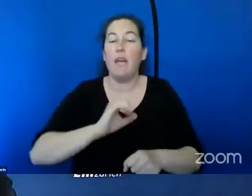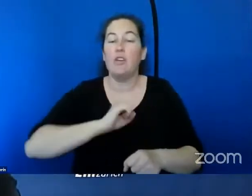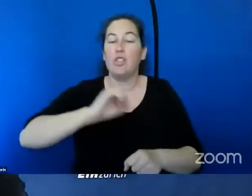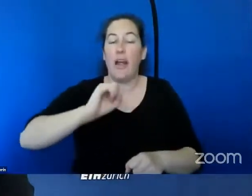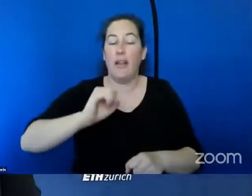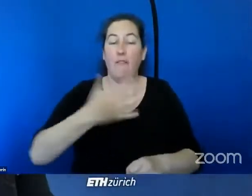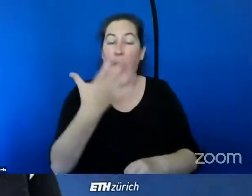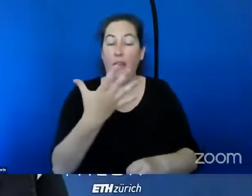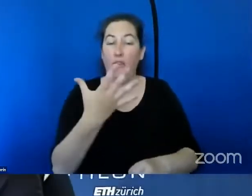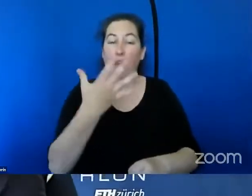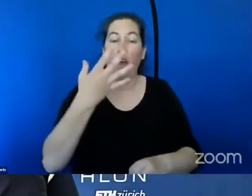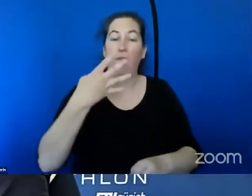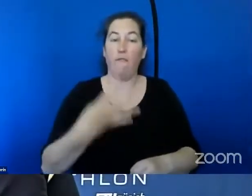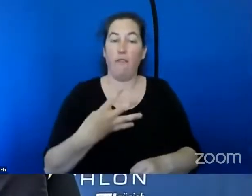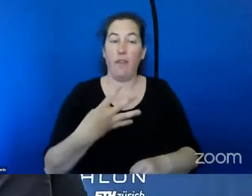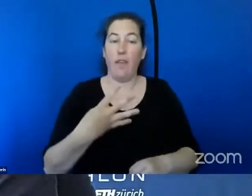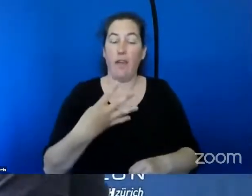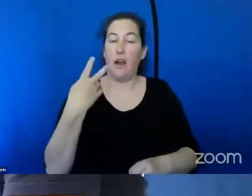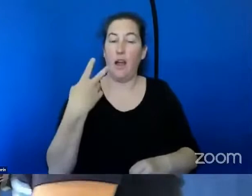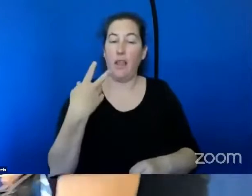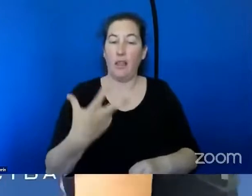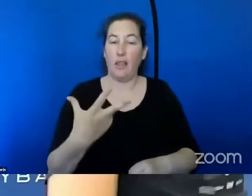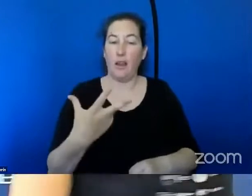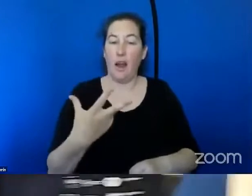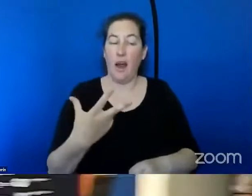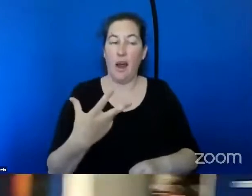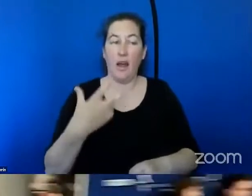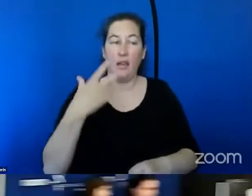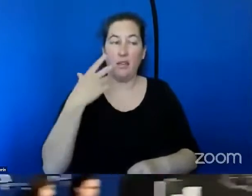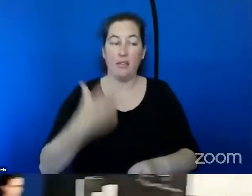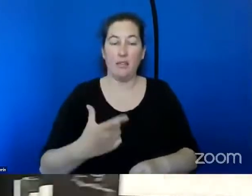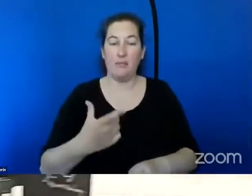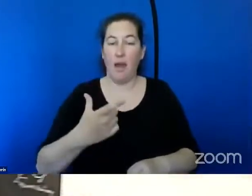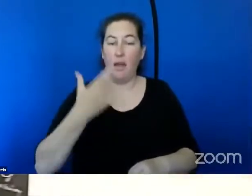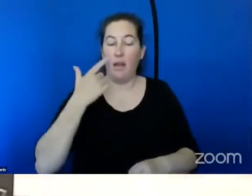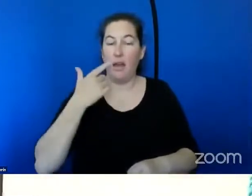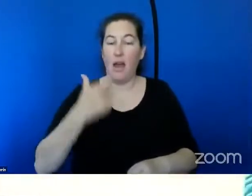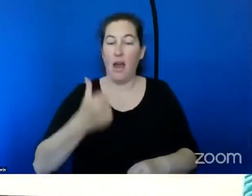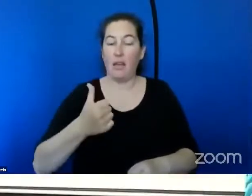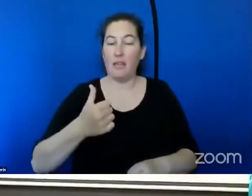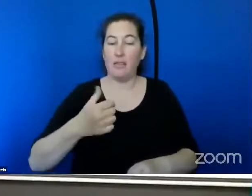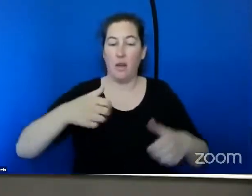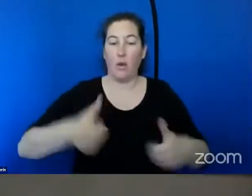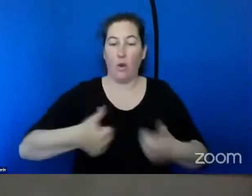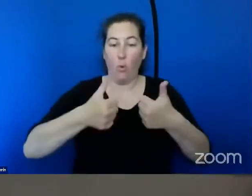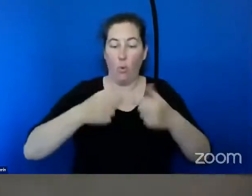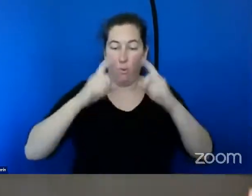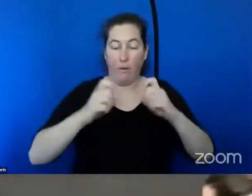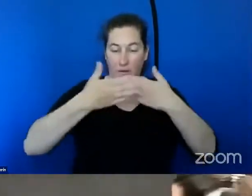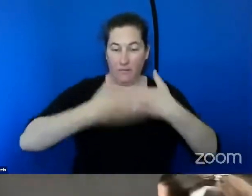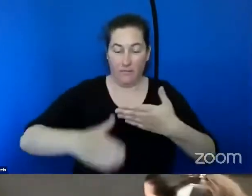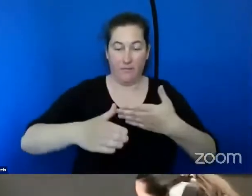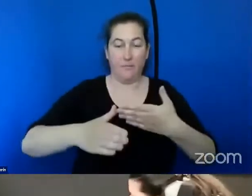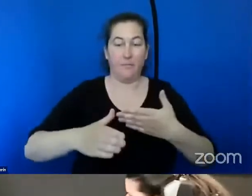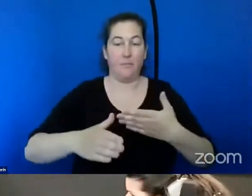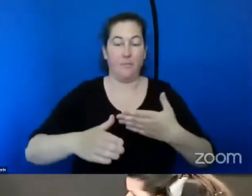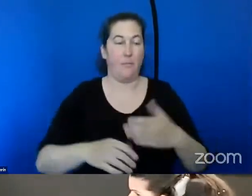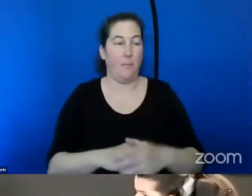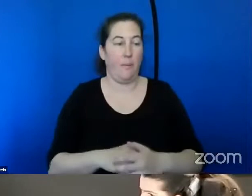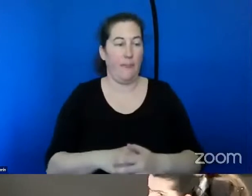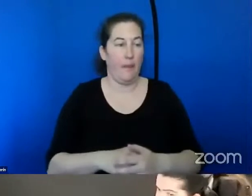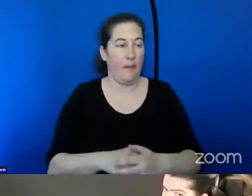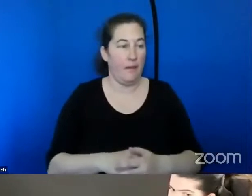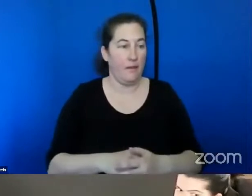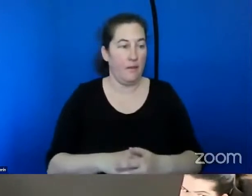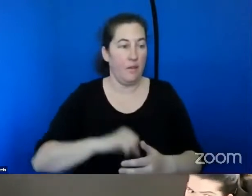Immediately, the marble, which has proved so difficult. If you can get this one out of the way early, then that time